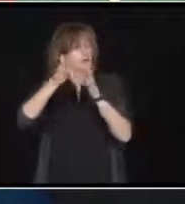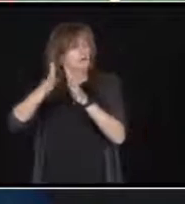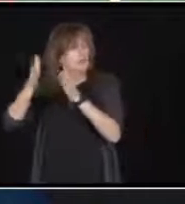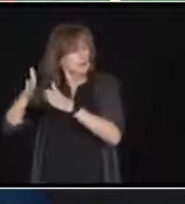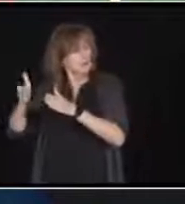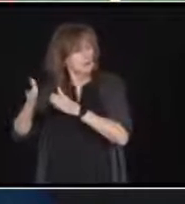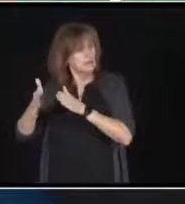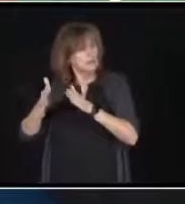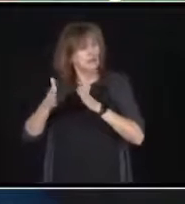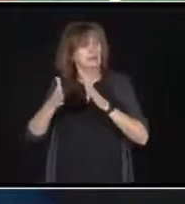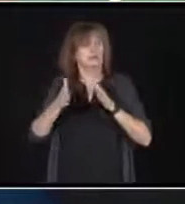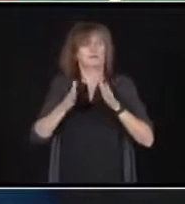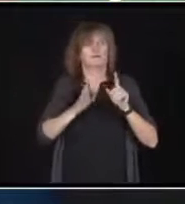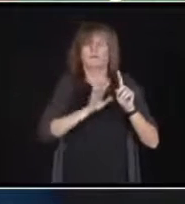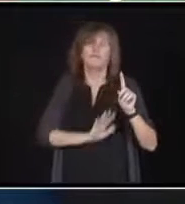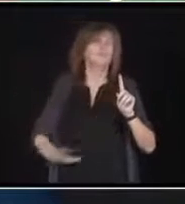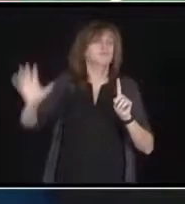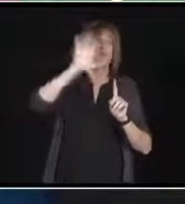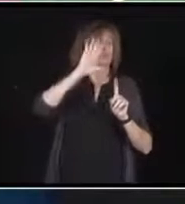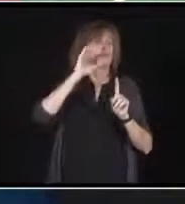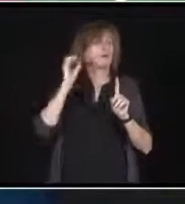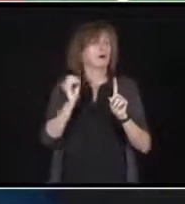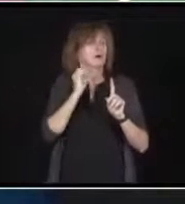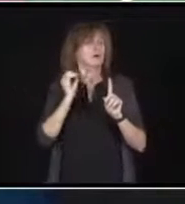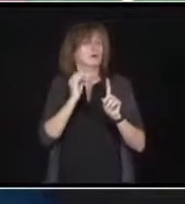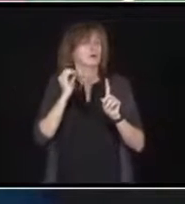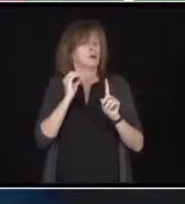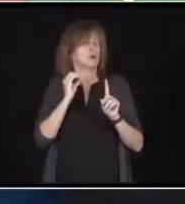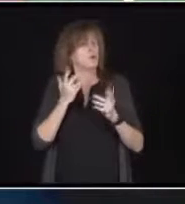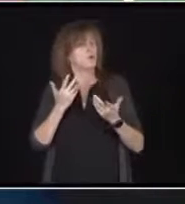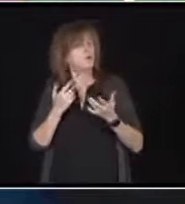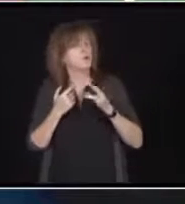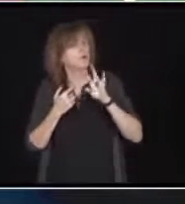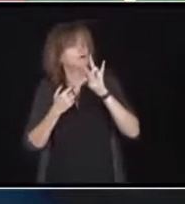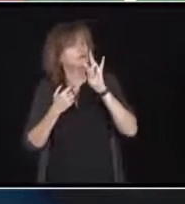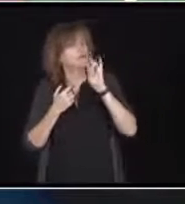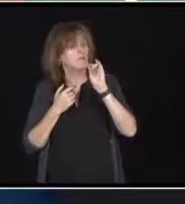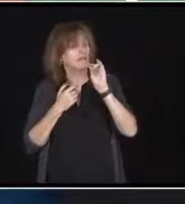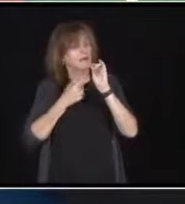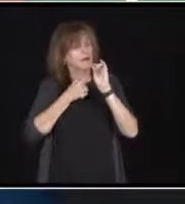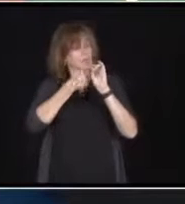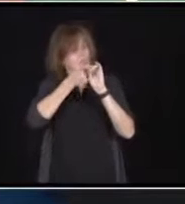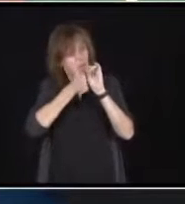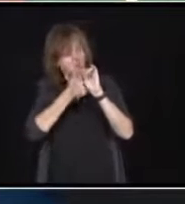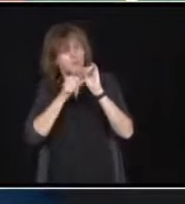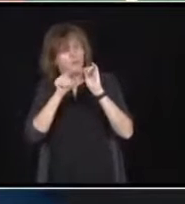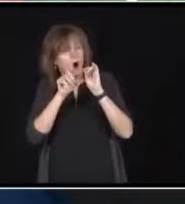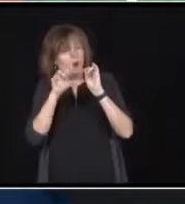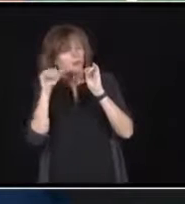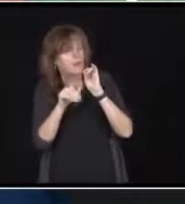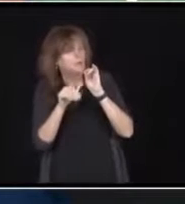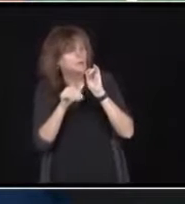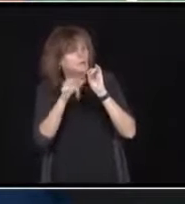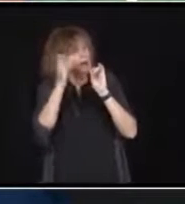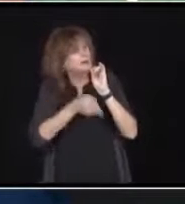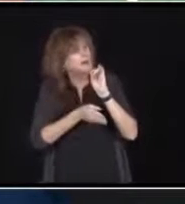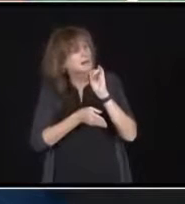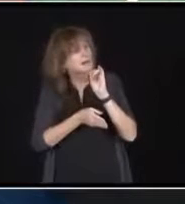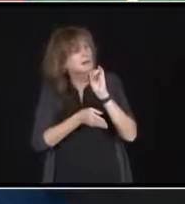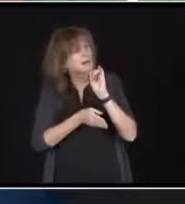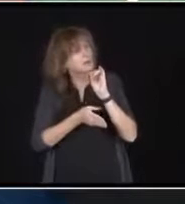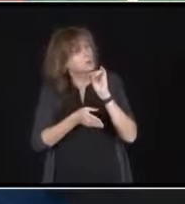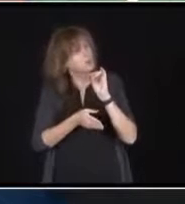per 100,000, and that's high. So we have to all work together in Ottawa to